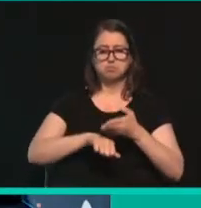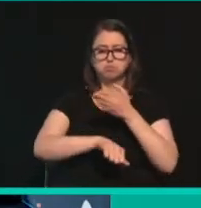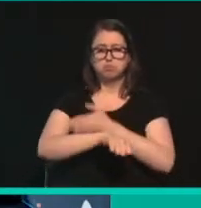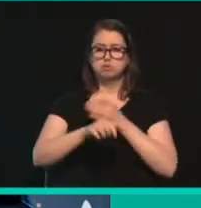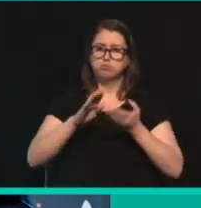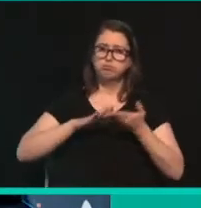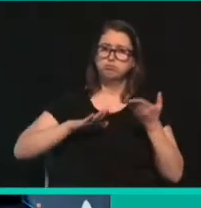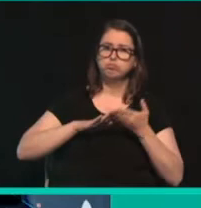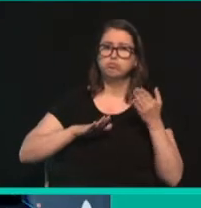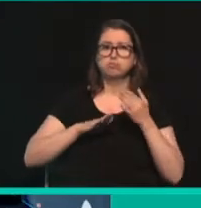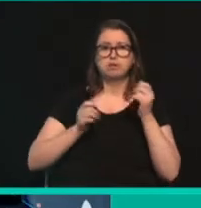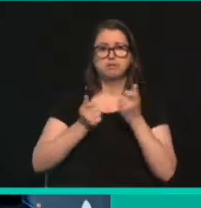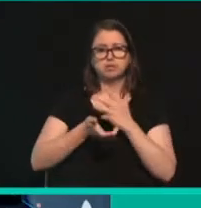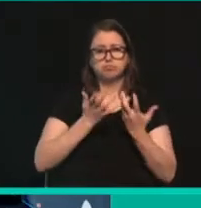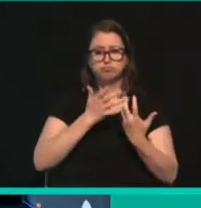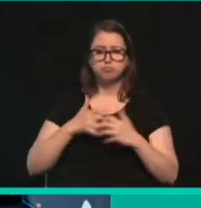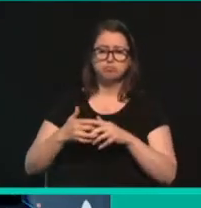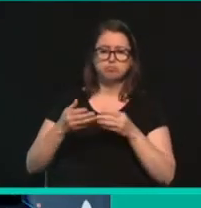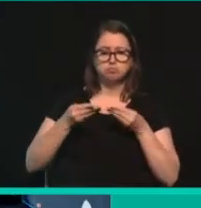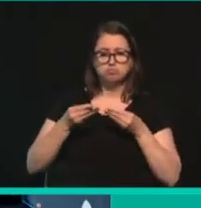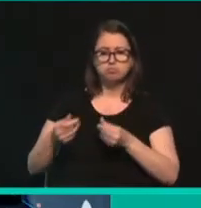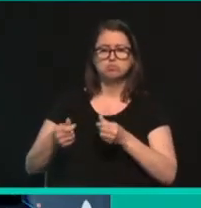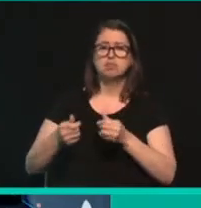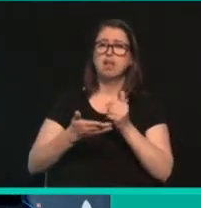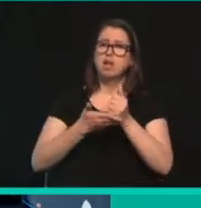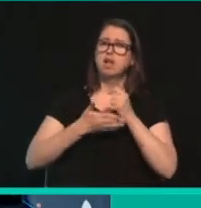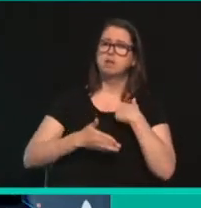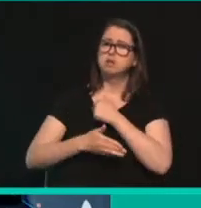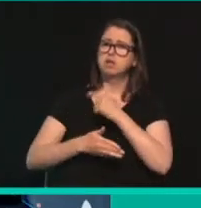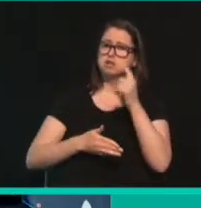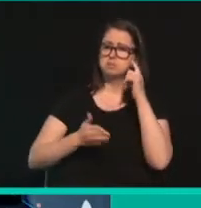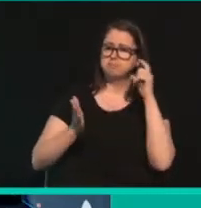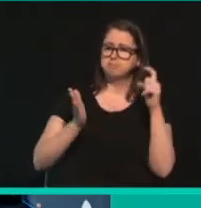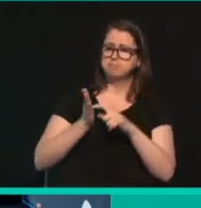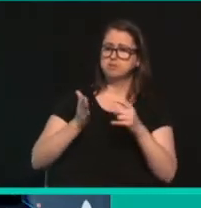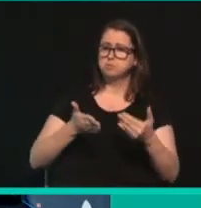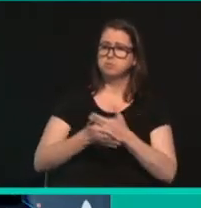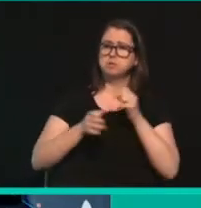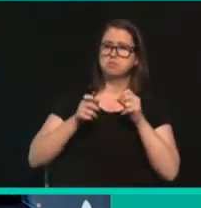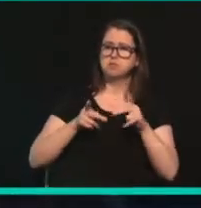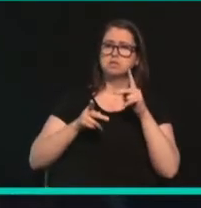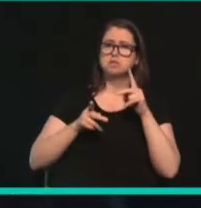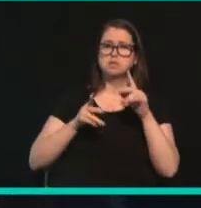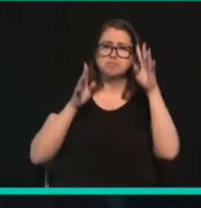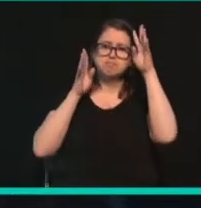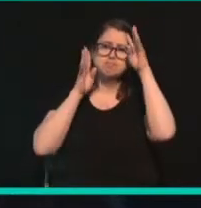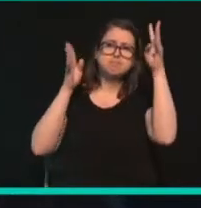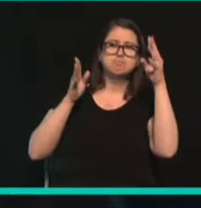and efficiencies, and even helps us identify new opportunities for innovation.